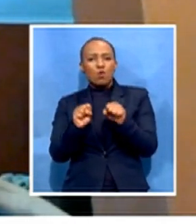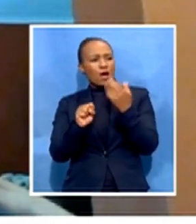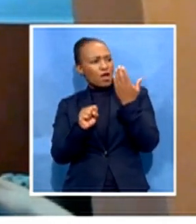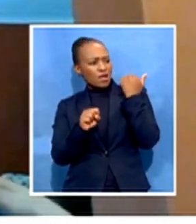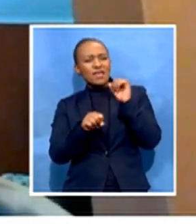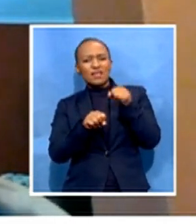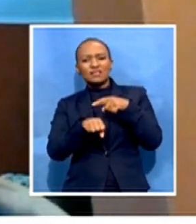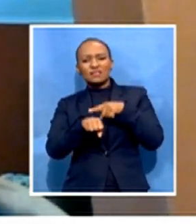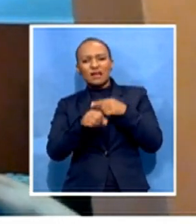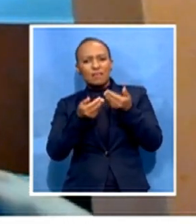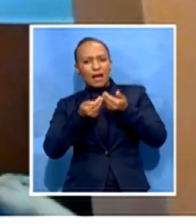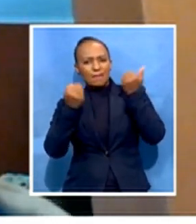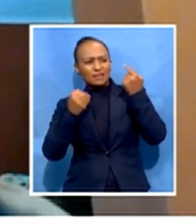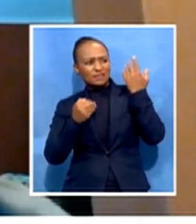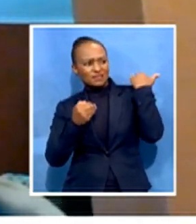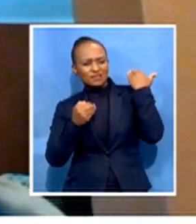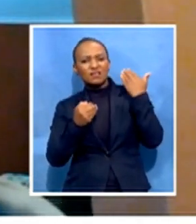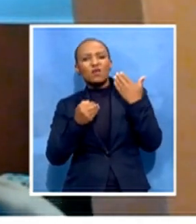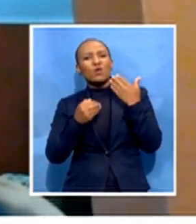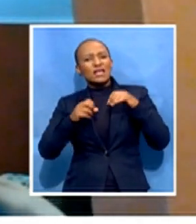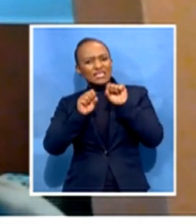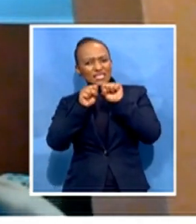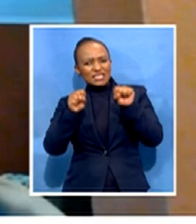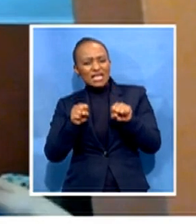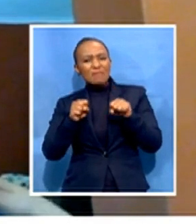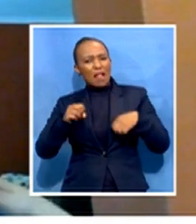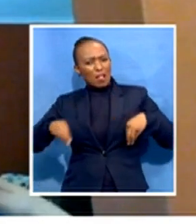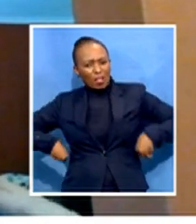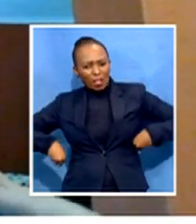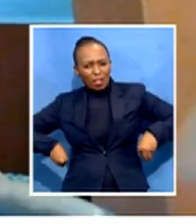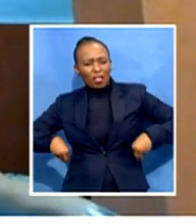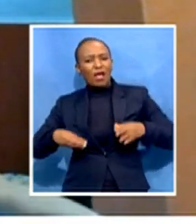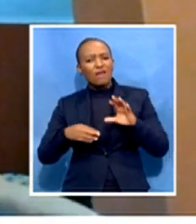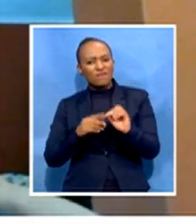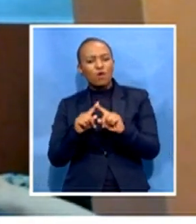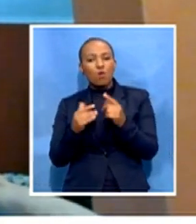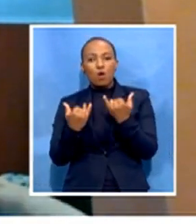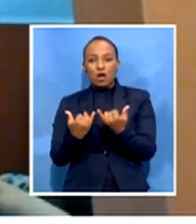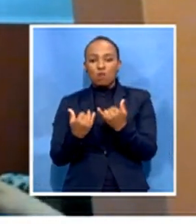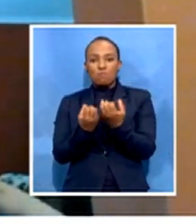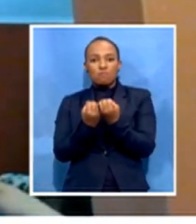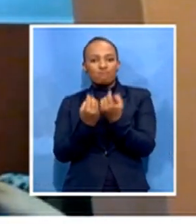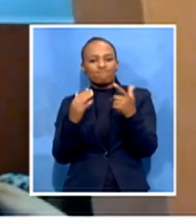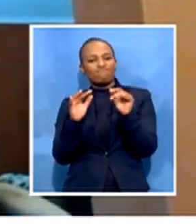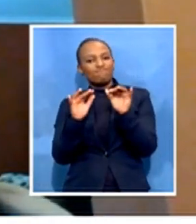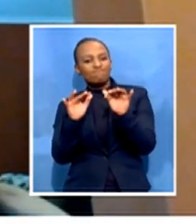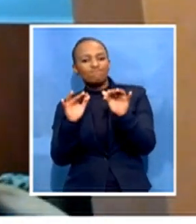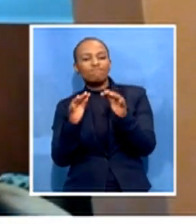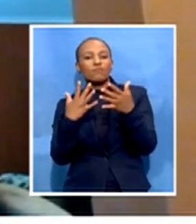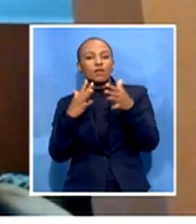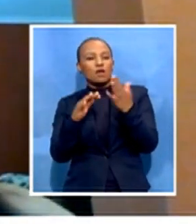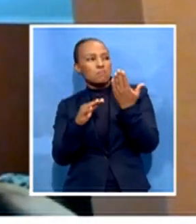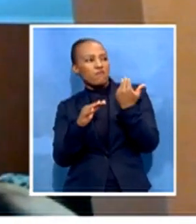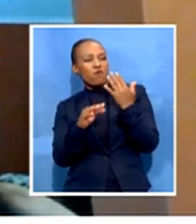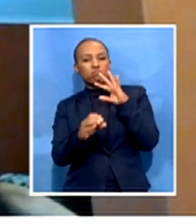were corrupted for all manner of things. It's not an accident that a lot of the people, who are operatives at places like Vlakplaas were also